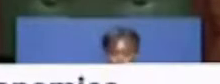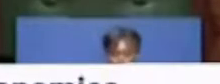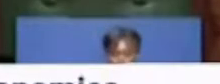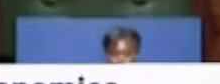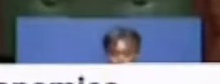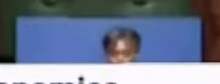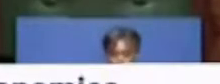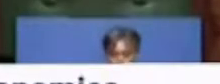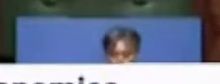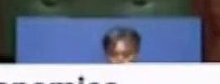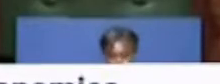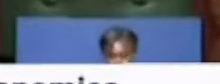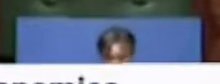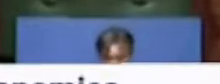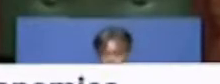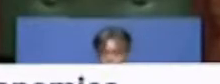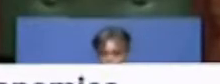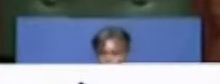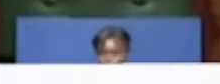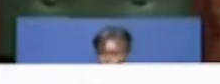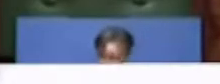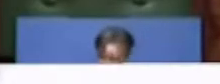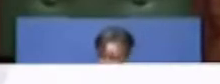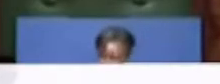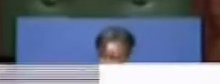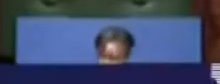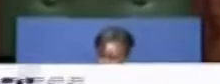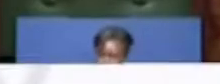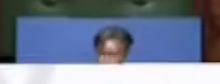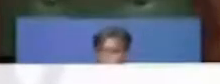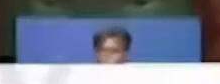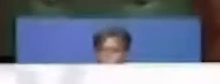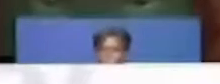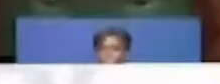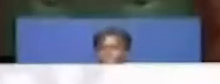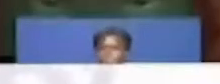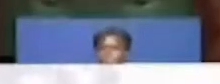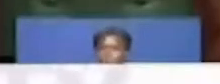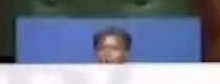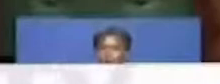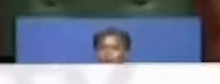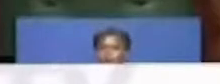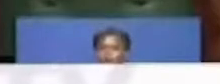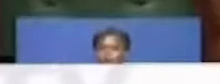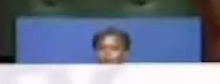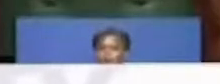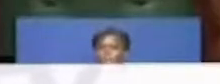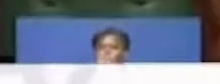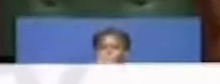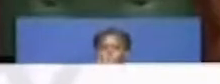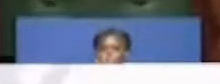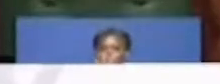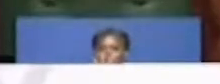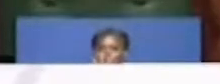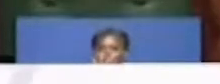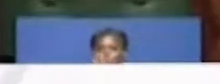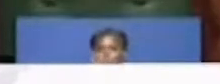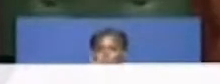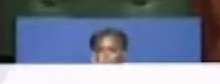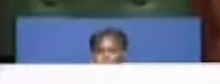2030, will have run its course, and with it will come the dawn of the fourth decade of the 21st